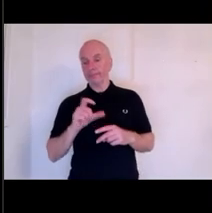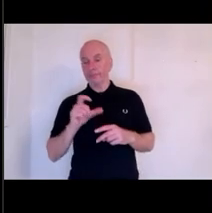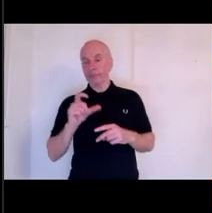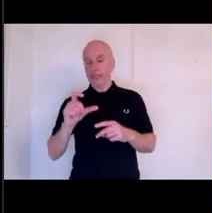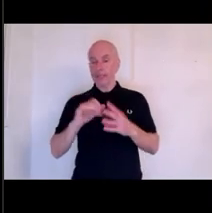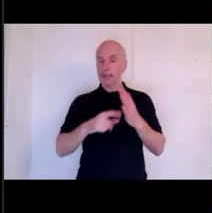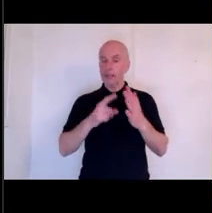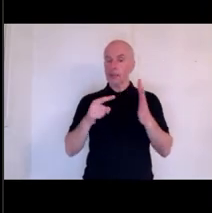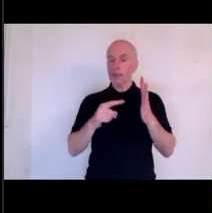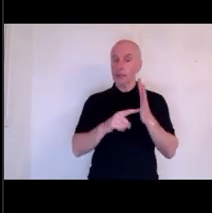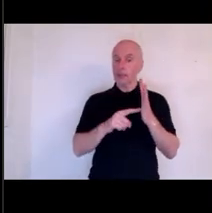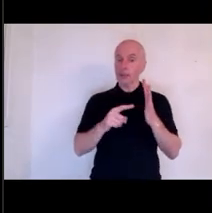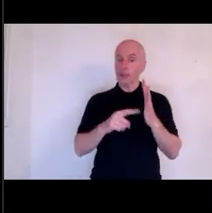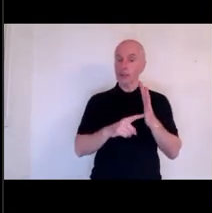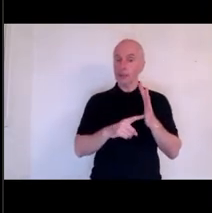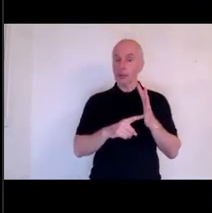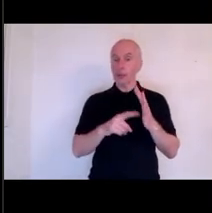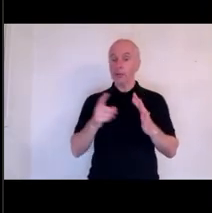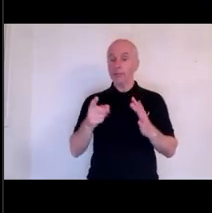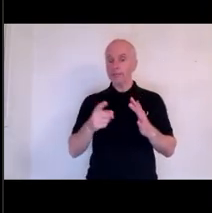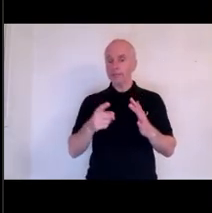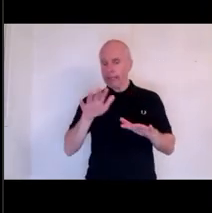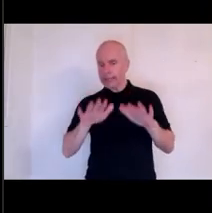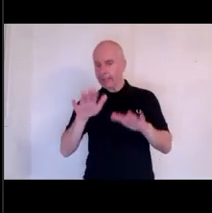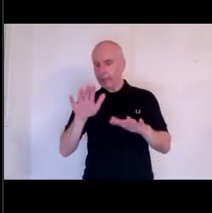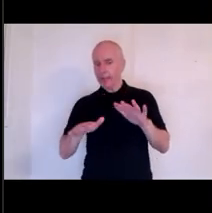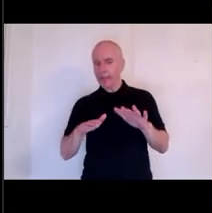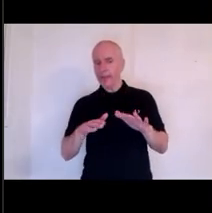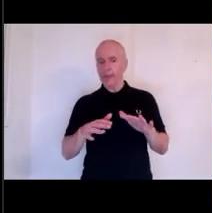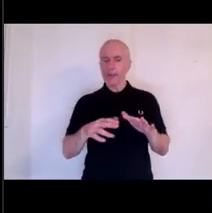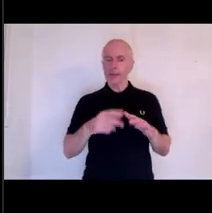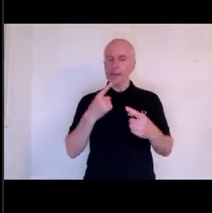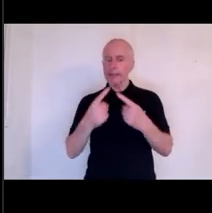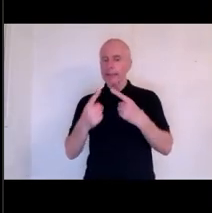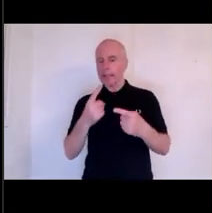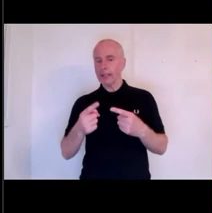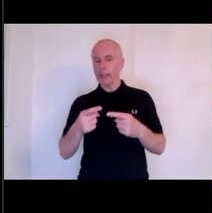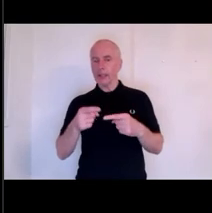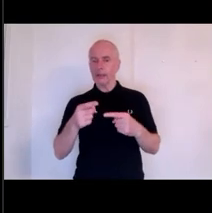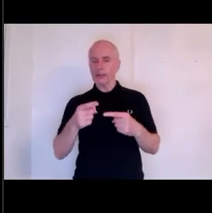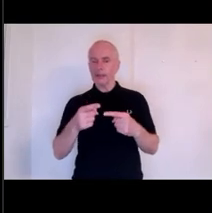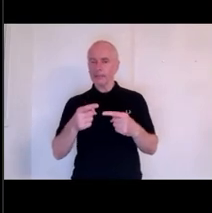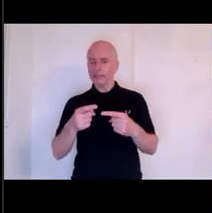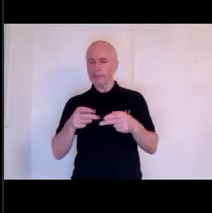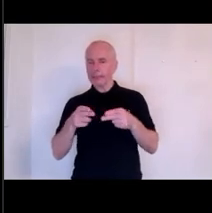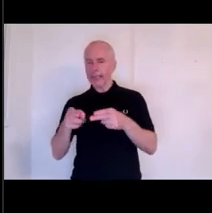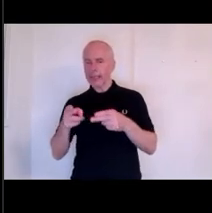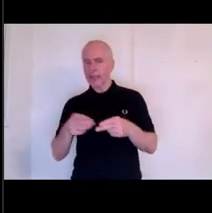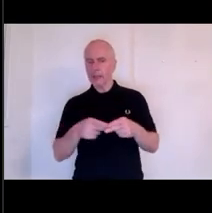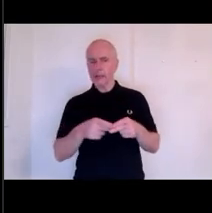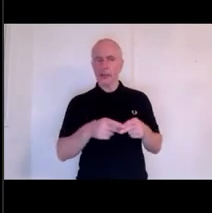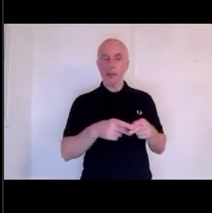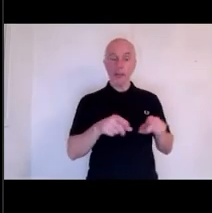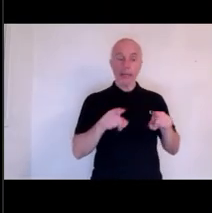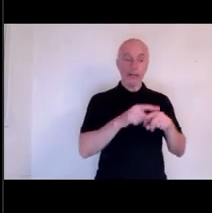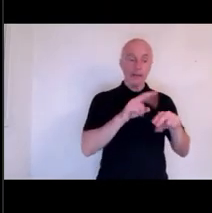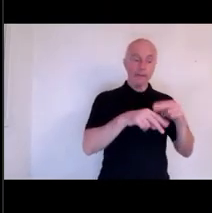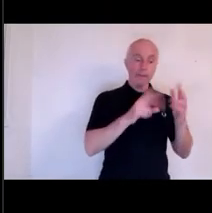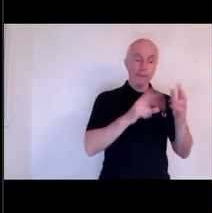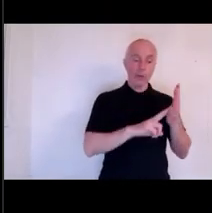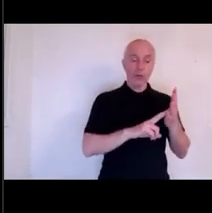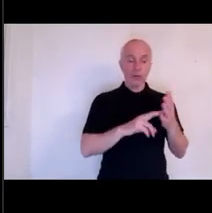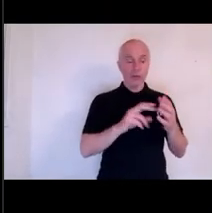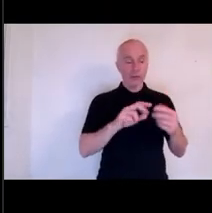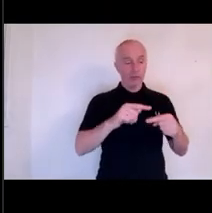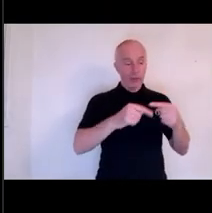big data techniques used in fusion reactors, such as the tokamak? I don't know if you'll know the answer to that, Alan, but if you do, we'd love to hear